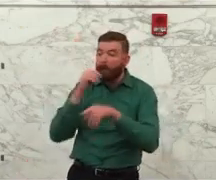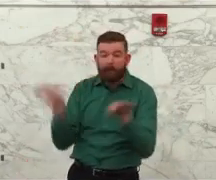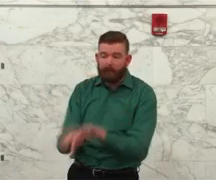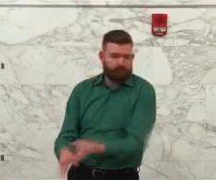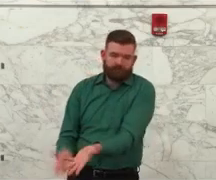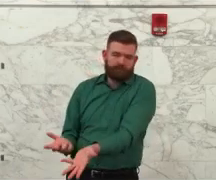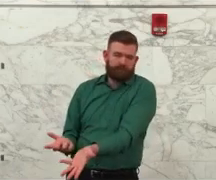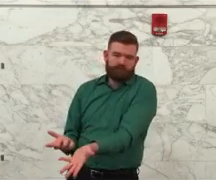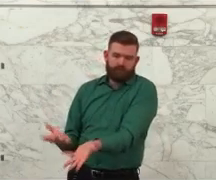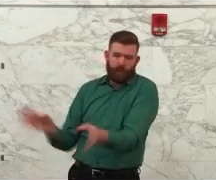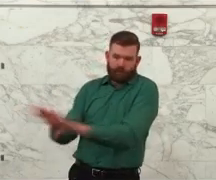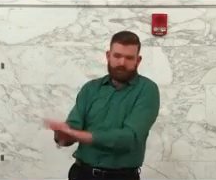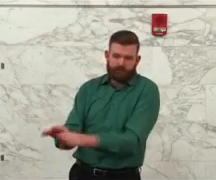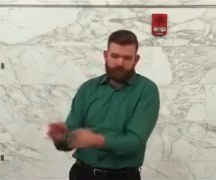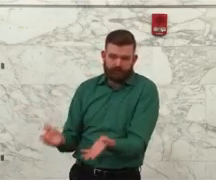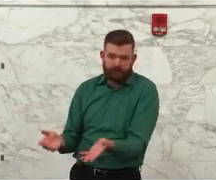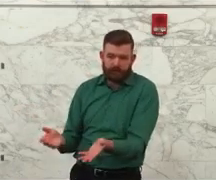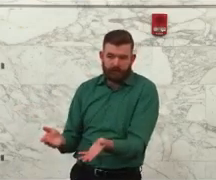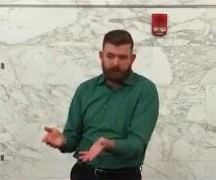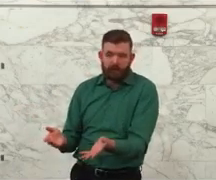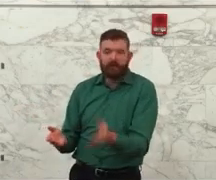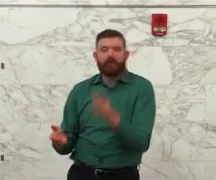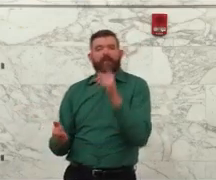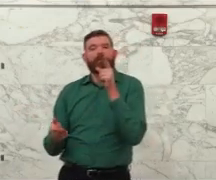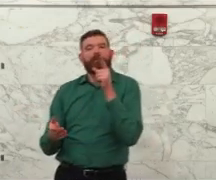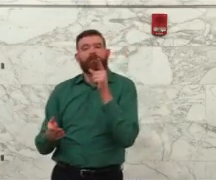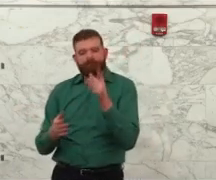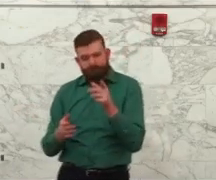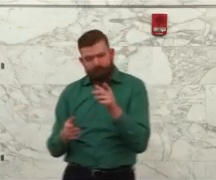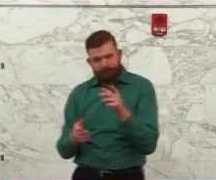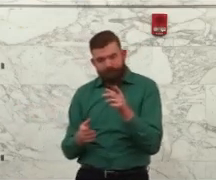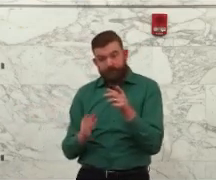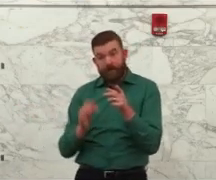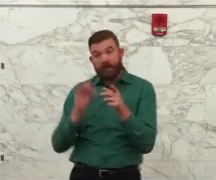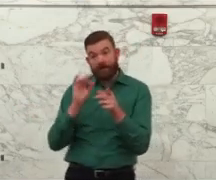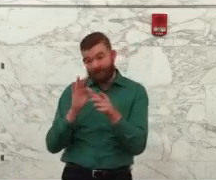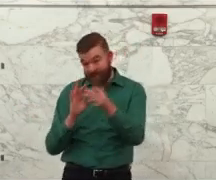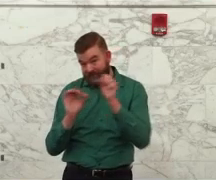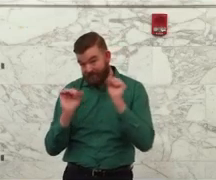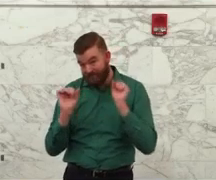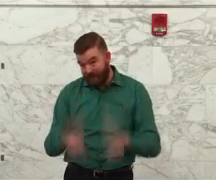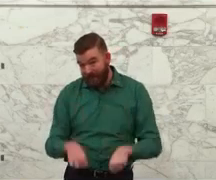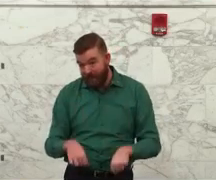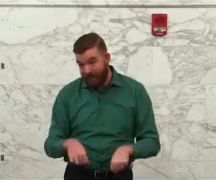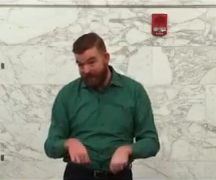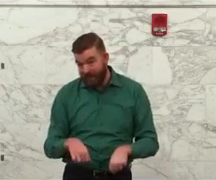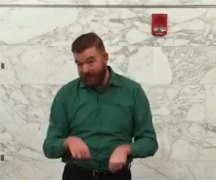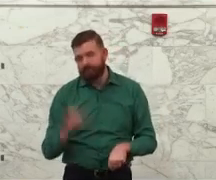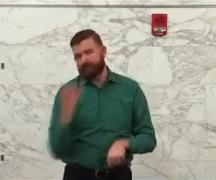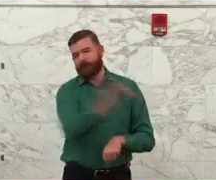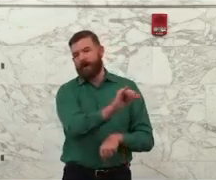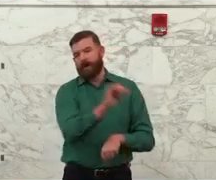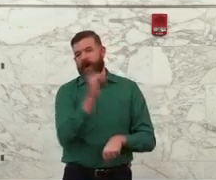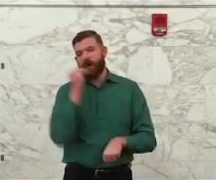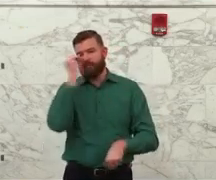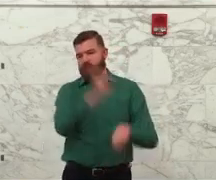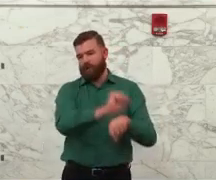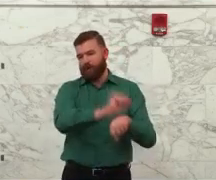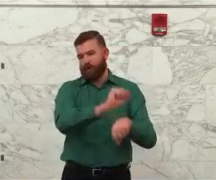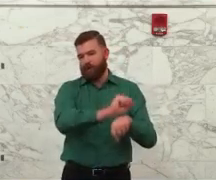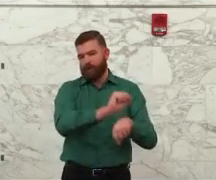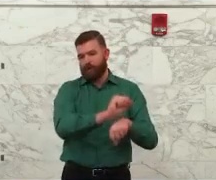to immediately go, assuming it's practicable, to 100% work from home. And you've got to, we